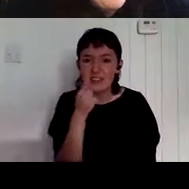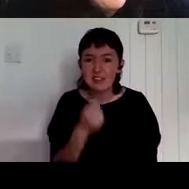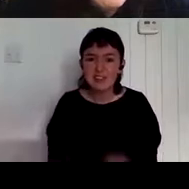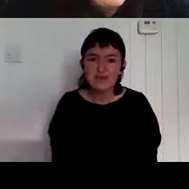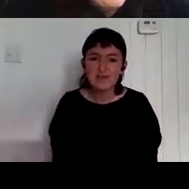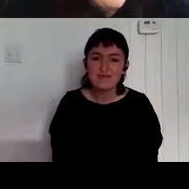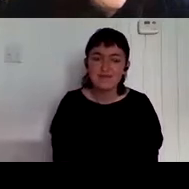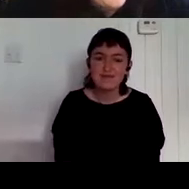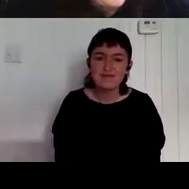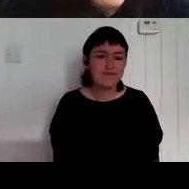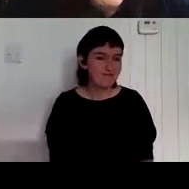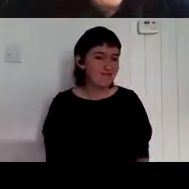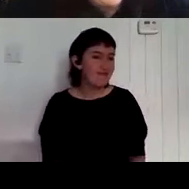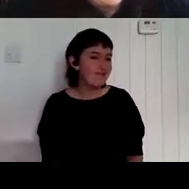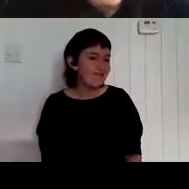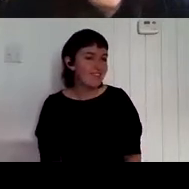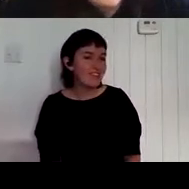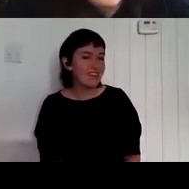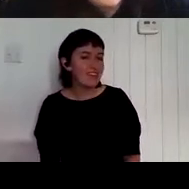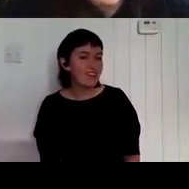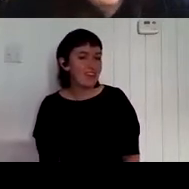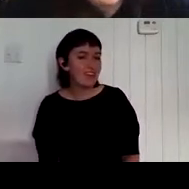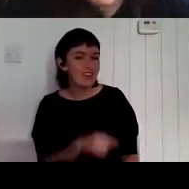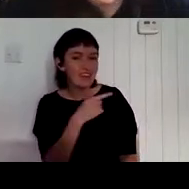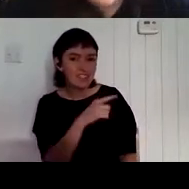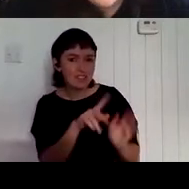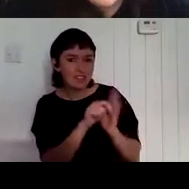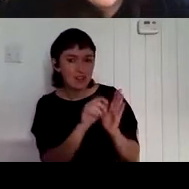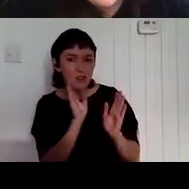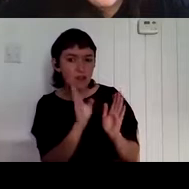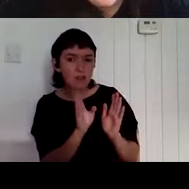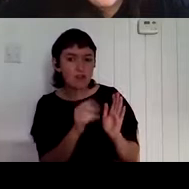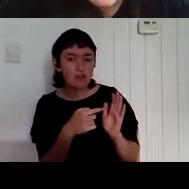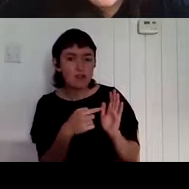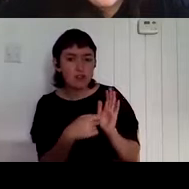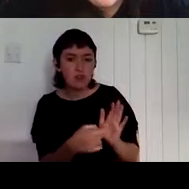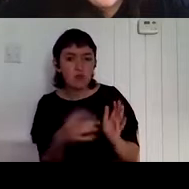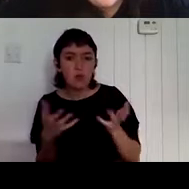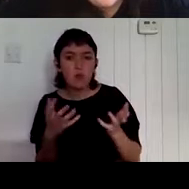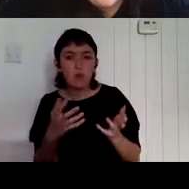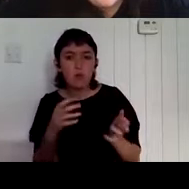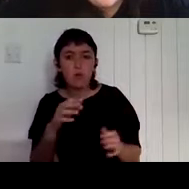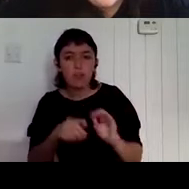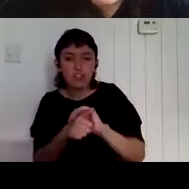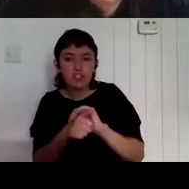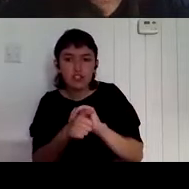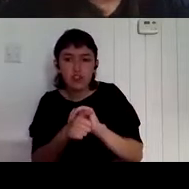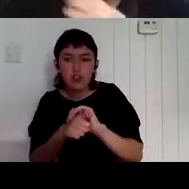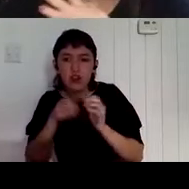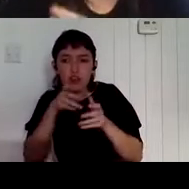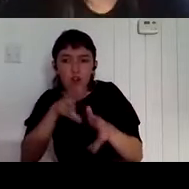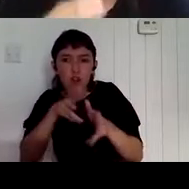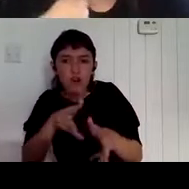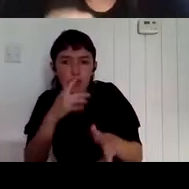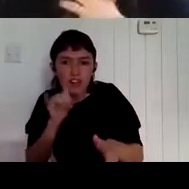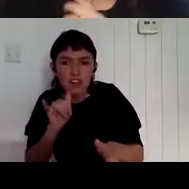Now, is this video going to show what a sea turtle throat looks like? It is not going to show a sea turtle throat. I do